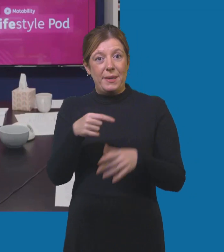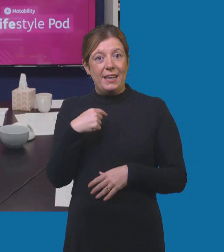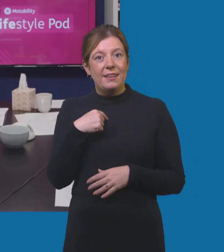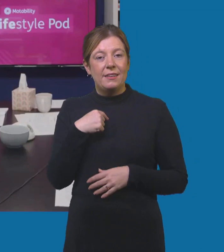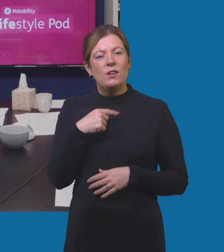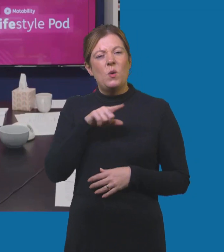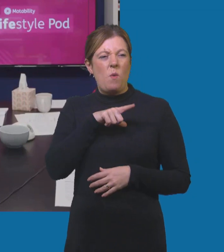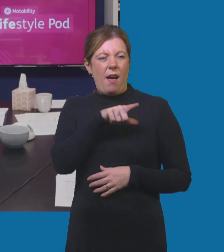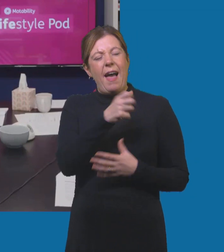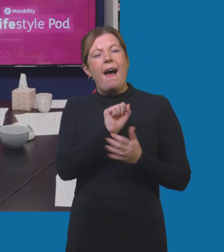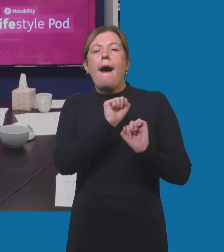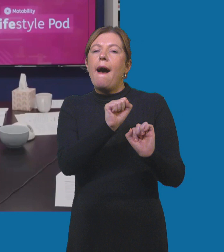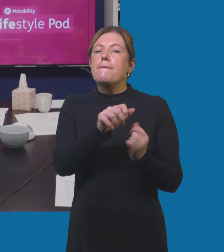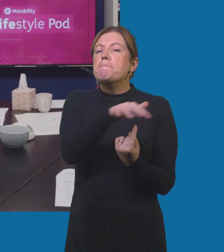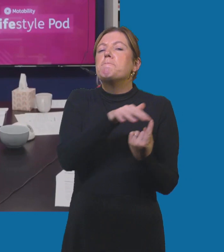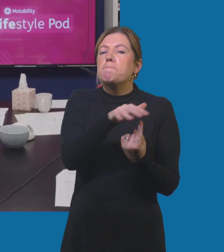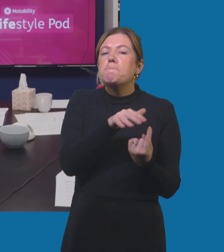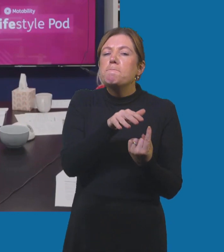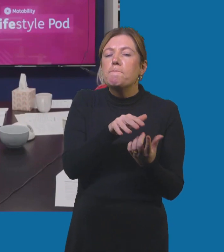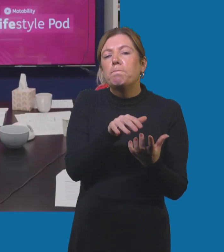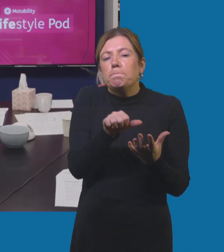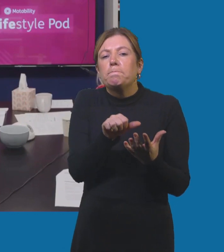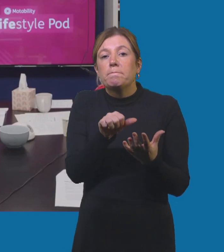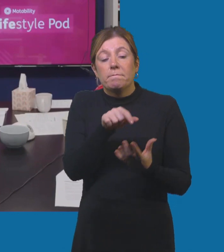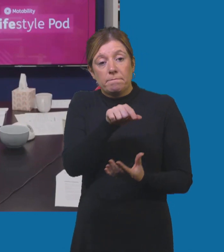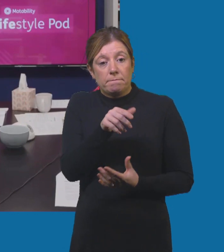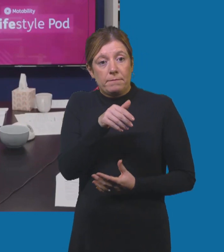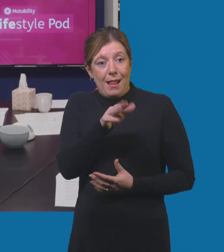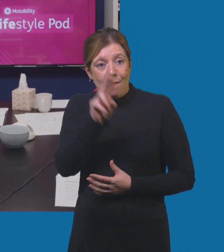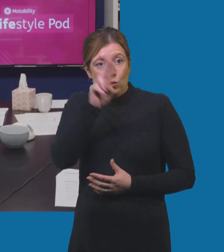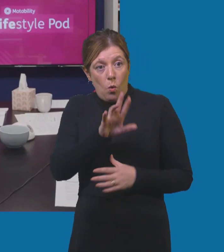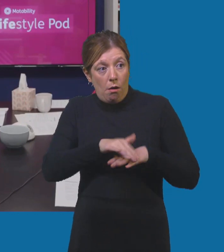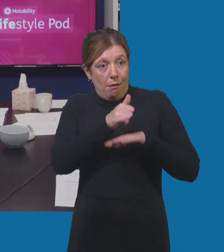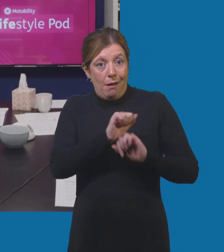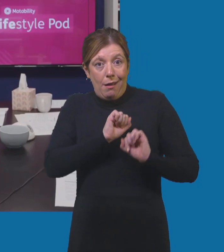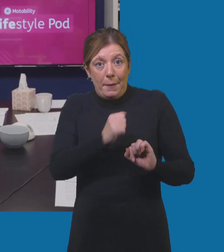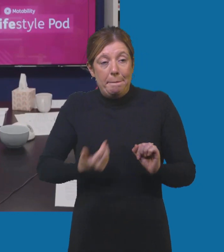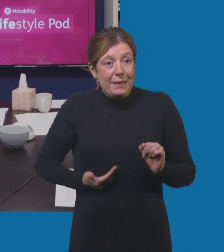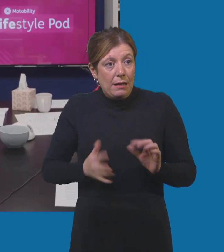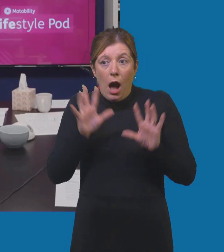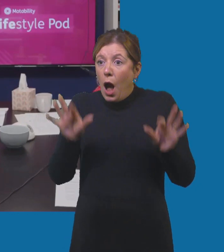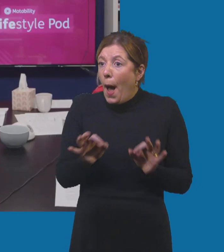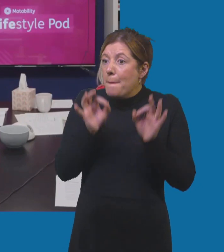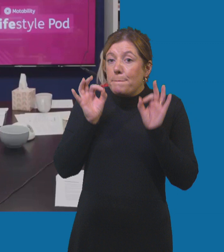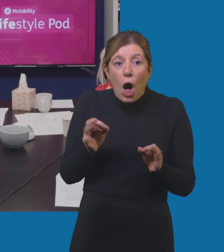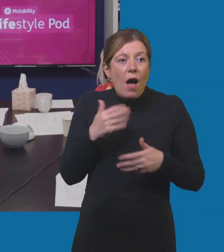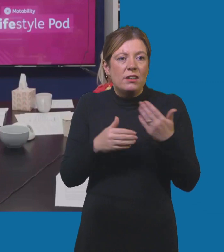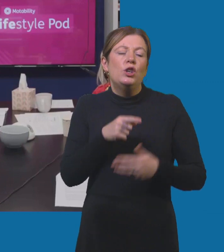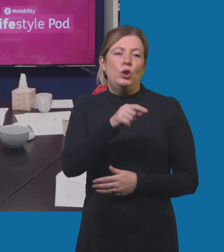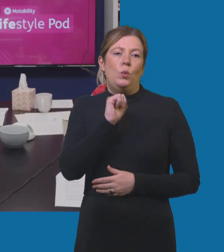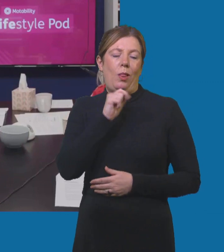she's going through some stuff too. And I said, if you just left school, started this business, and everything was plain sailing, you'd be